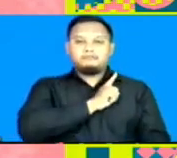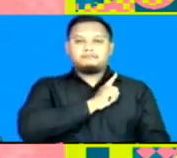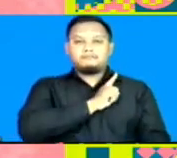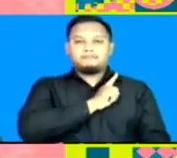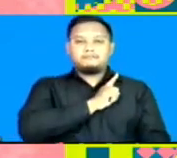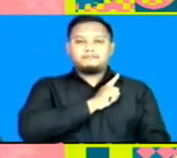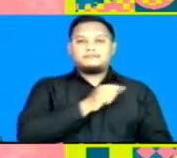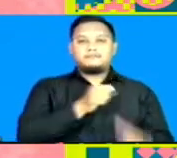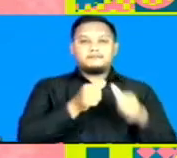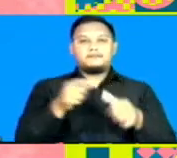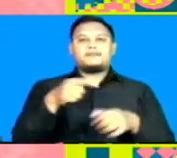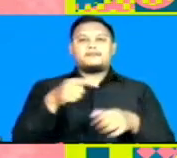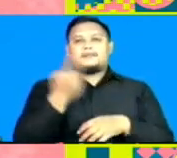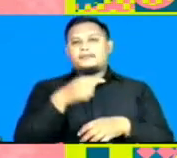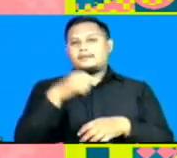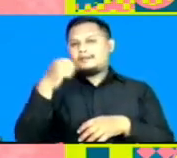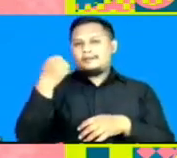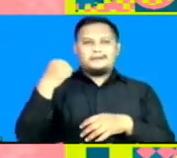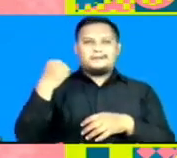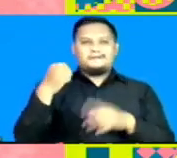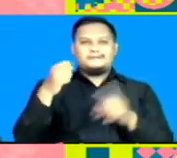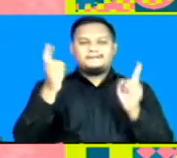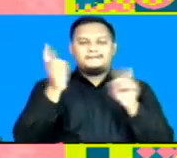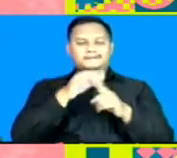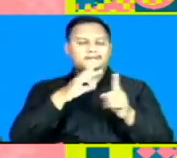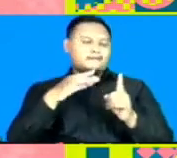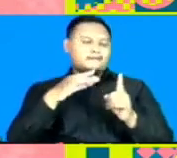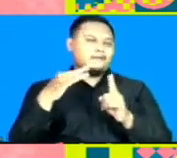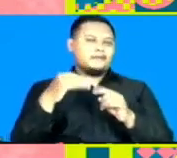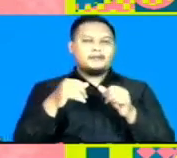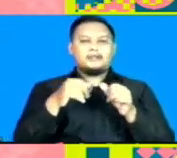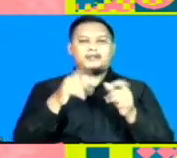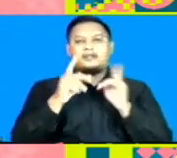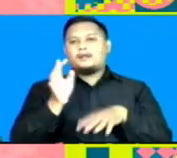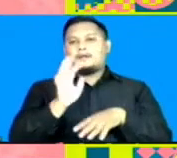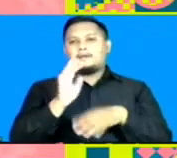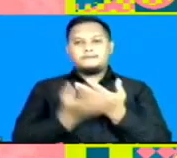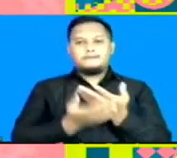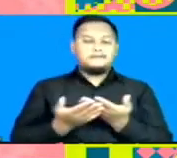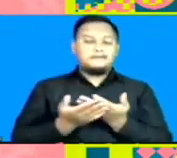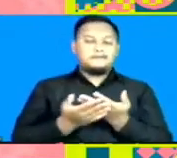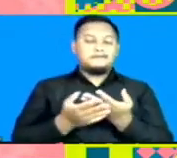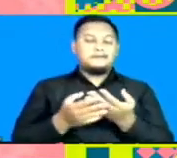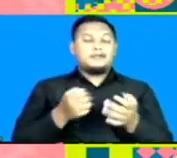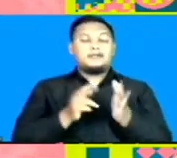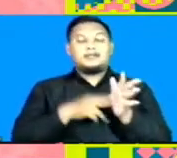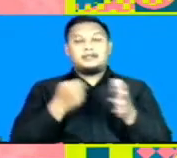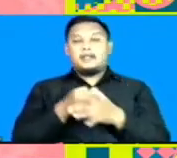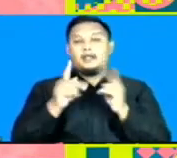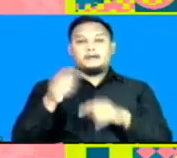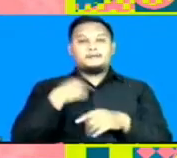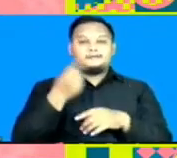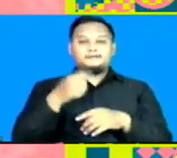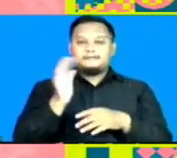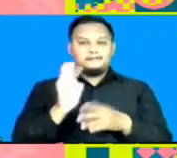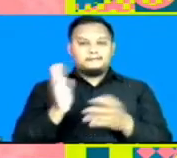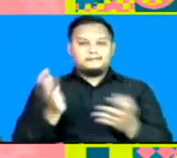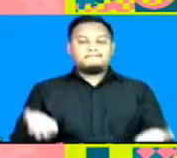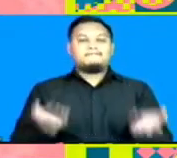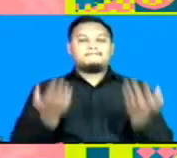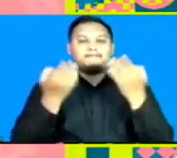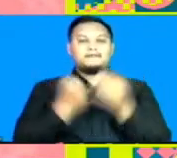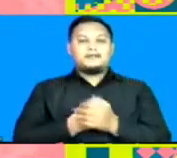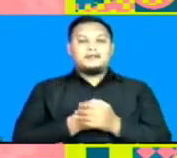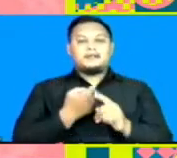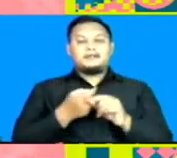society if you're not if it's not built upon values-oriented people, values-oriented individuals. And hence